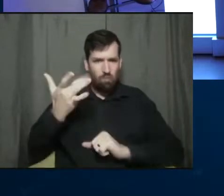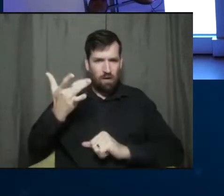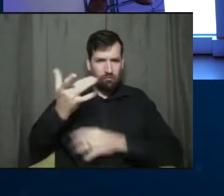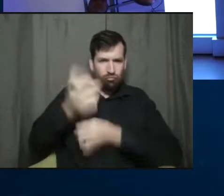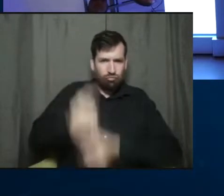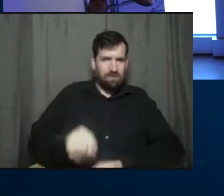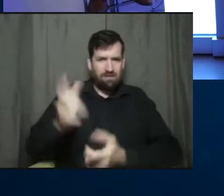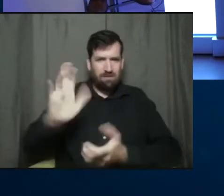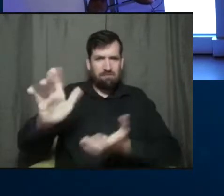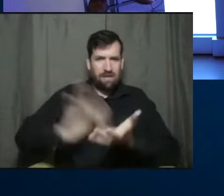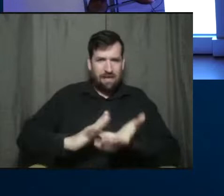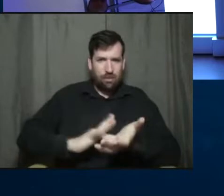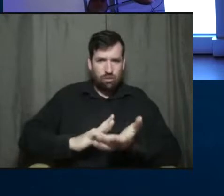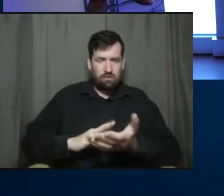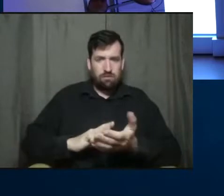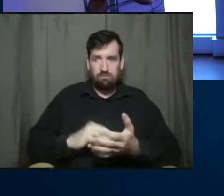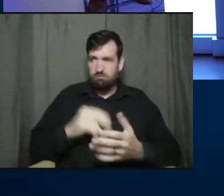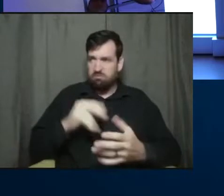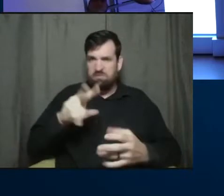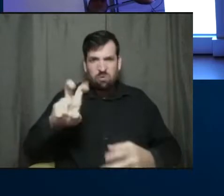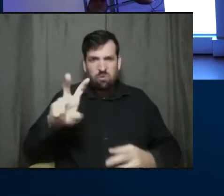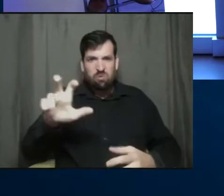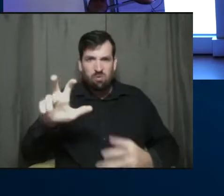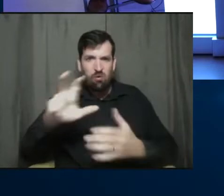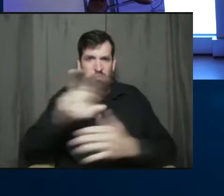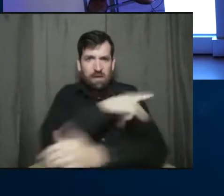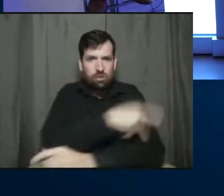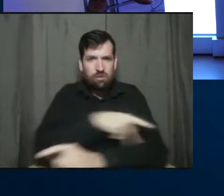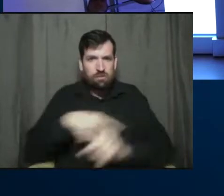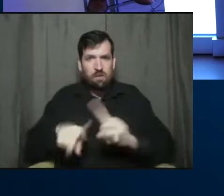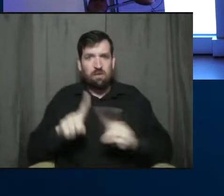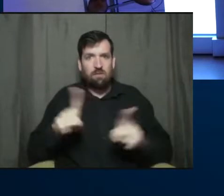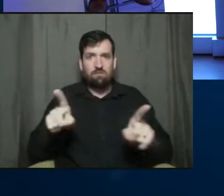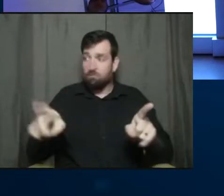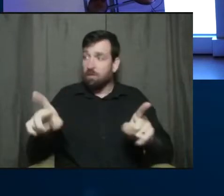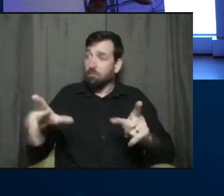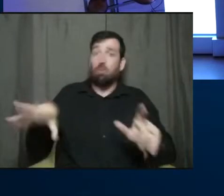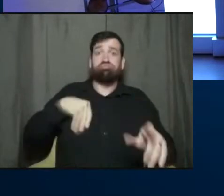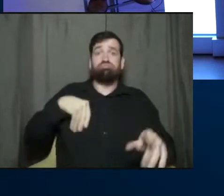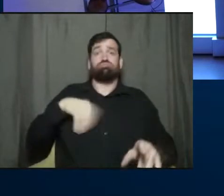trialed in 200 or 300 patients or whatever, but you were like, okay, I trust this, let's do it.